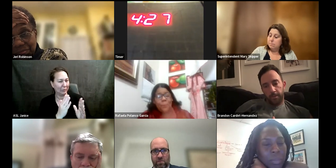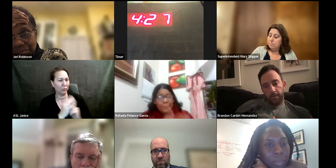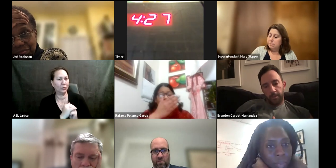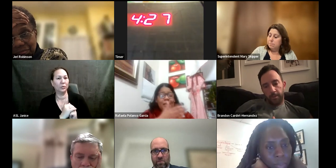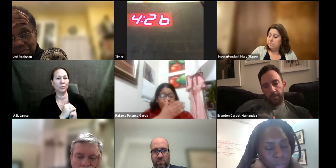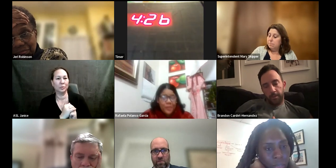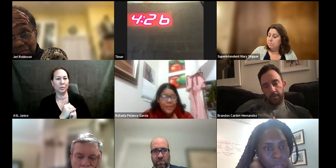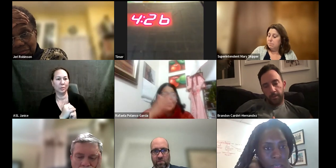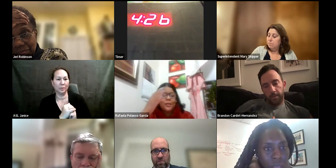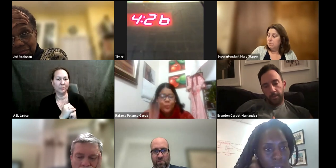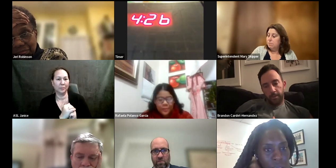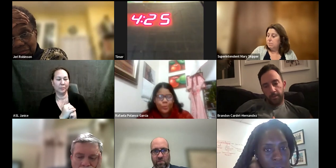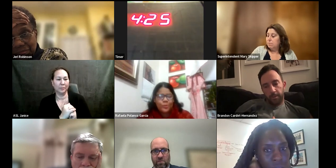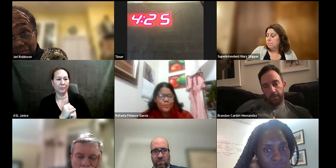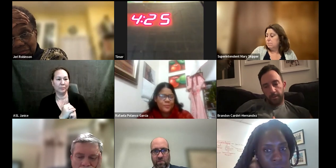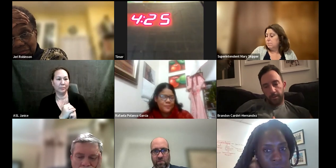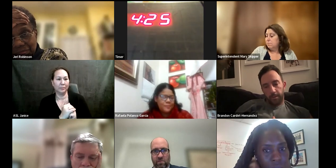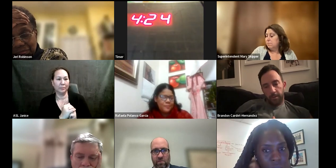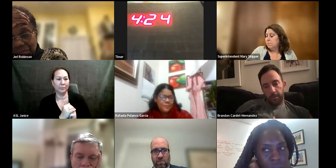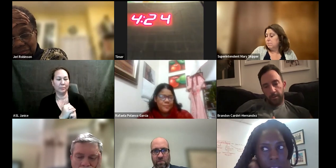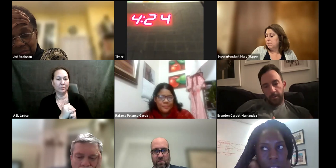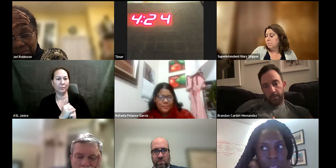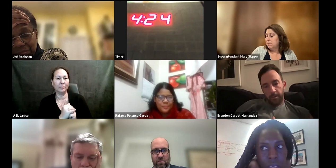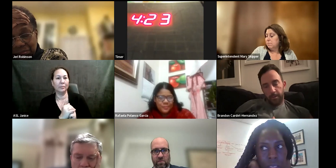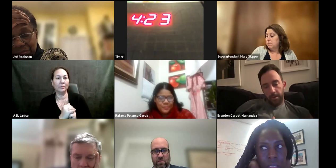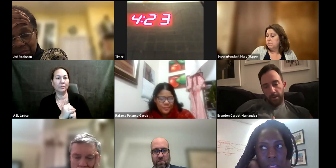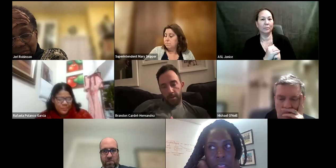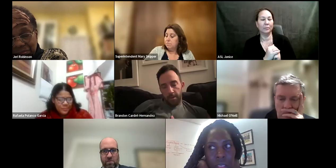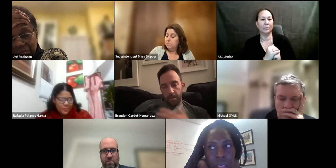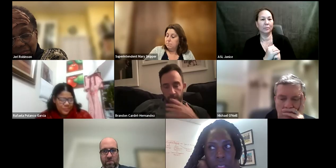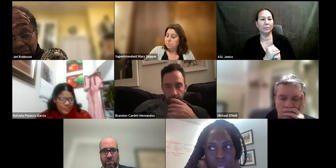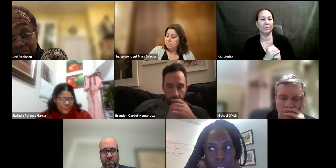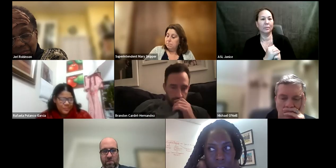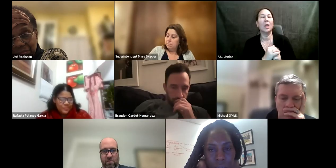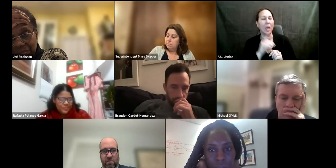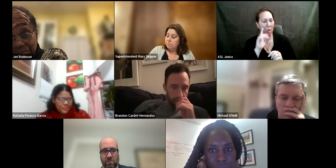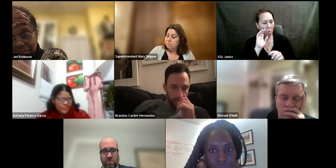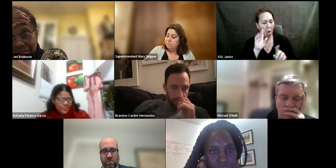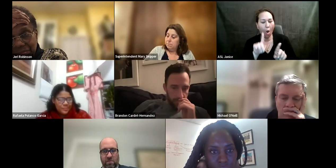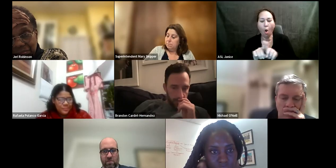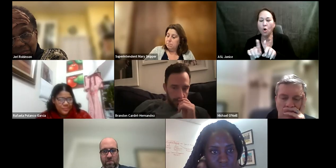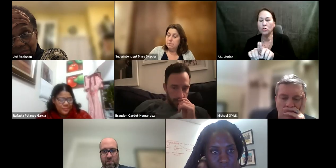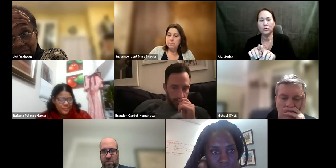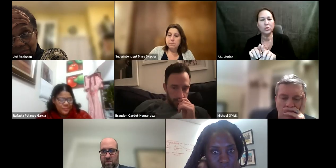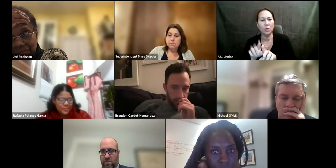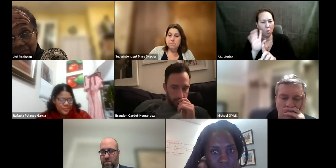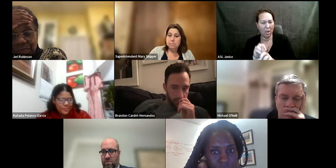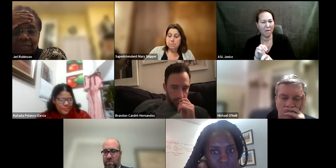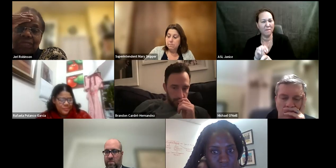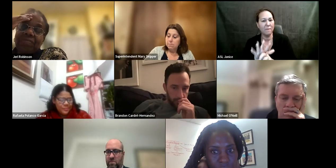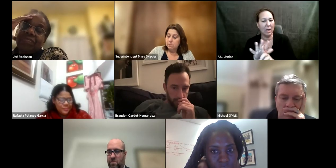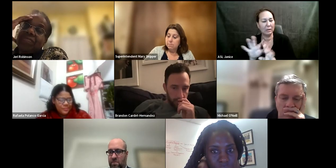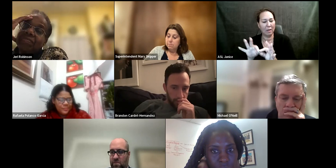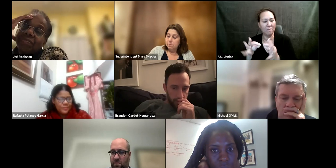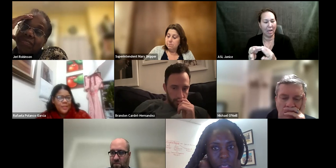impactar a las familias y a los maestros. And only it, it will also affect, um, the families